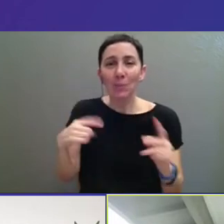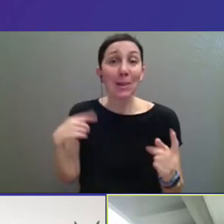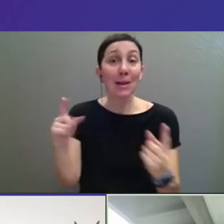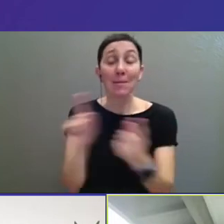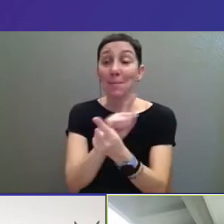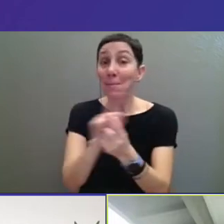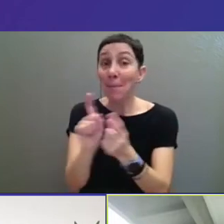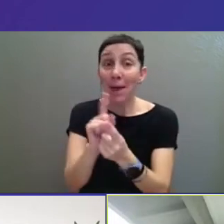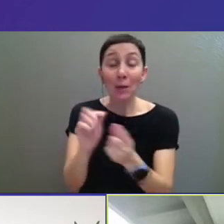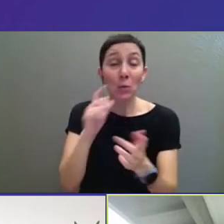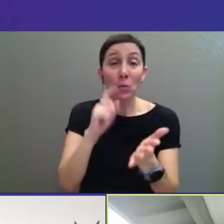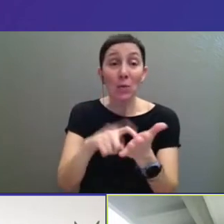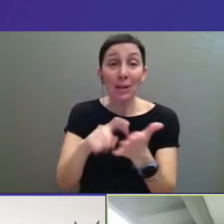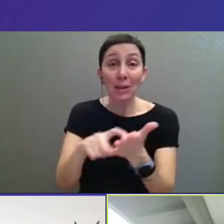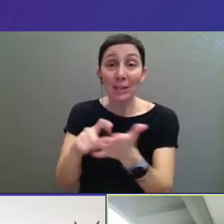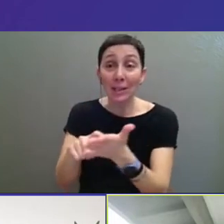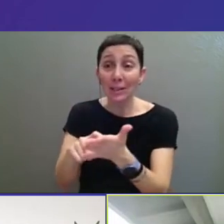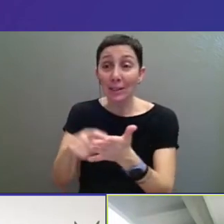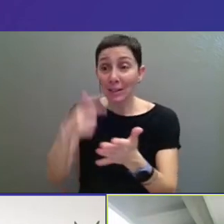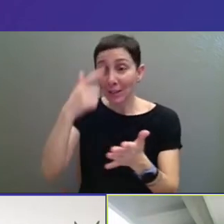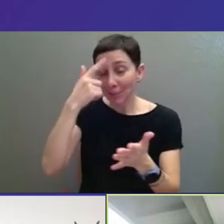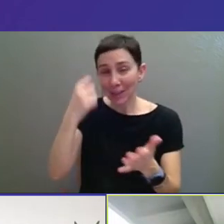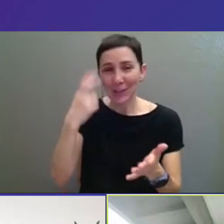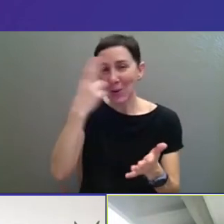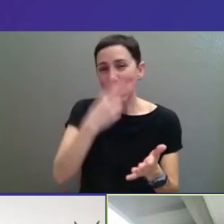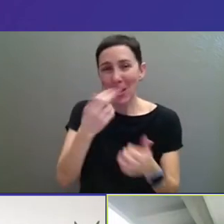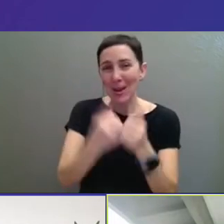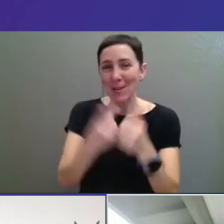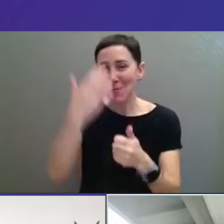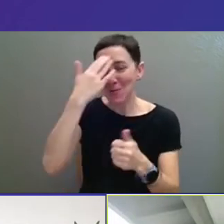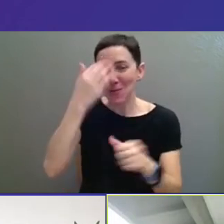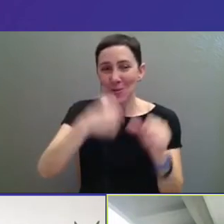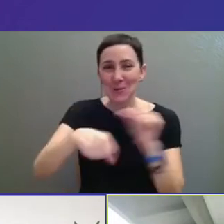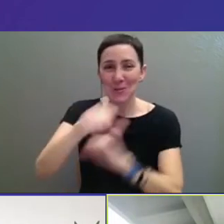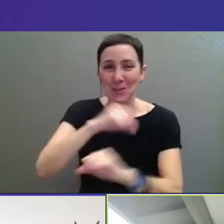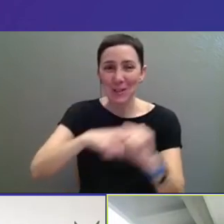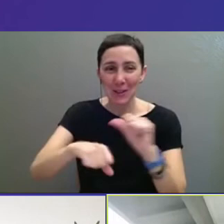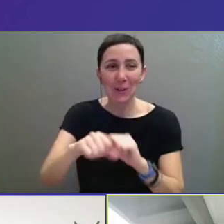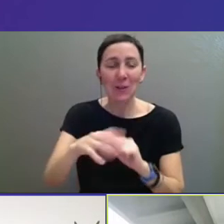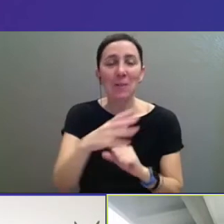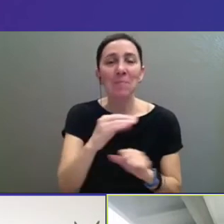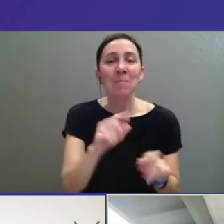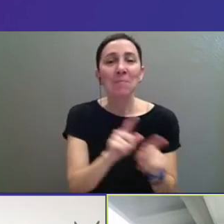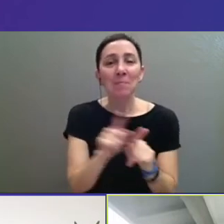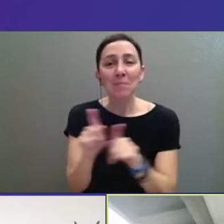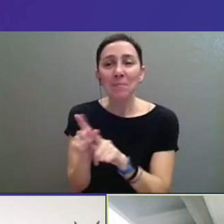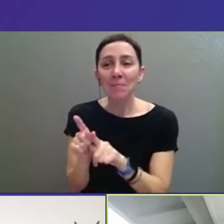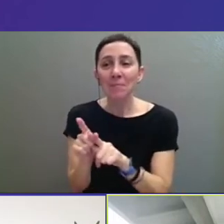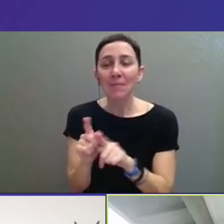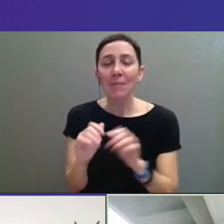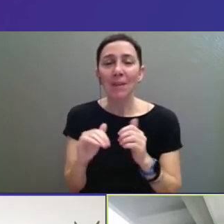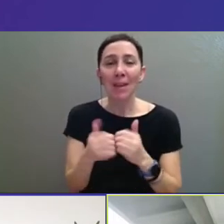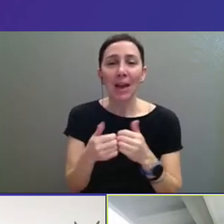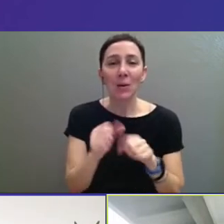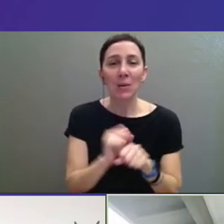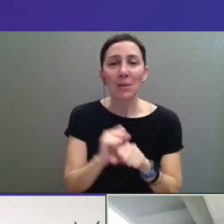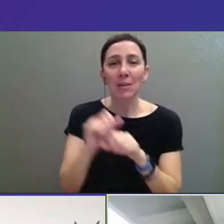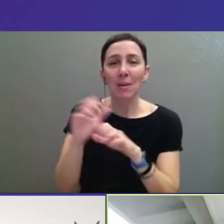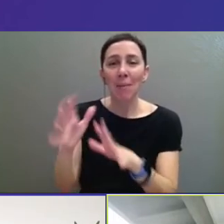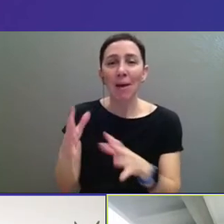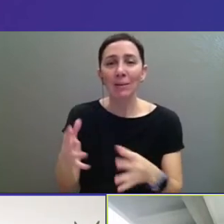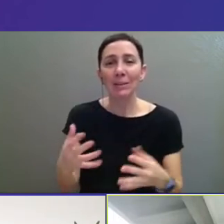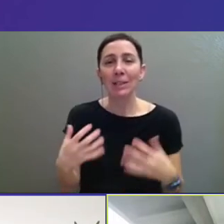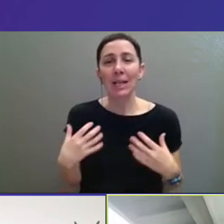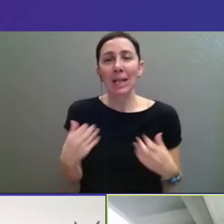or recognizing, because it's Hawaii and everybody knows each other. But also how the mountain also healed me through my